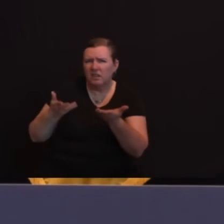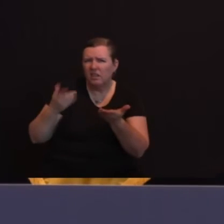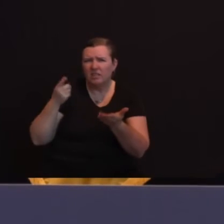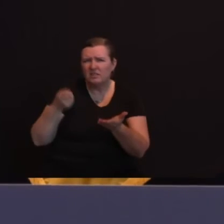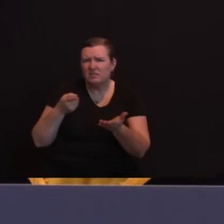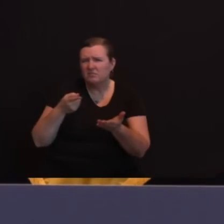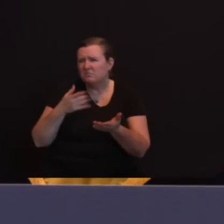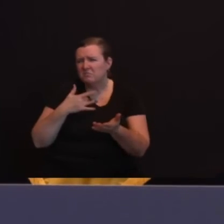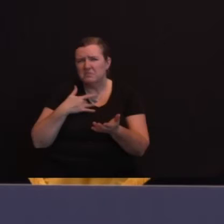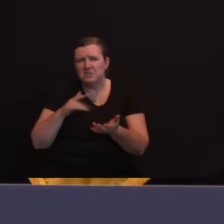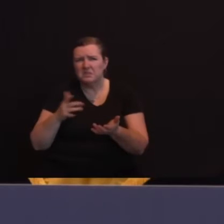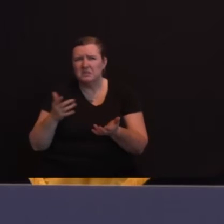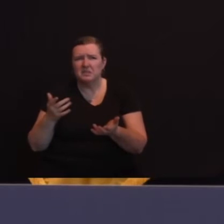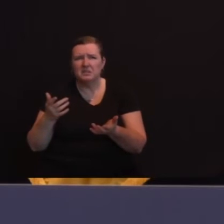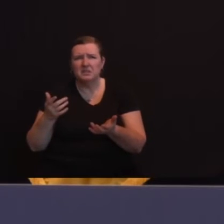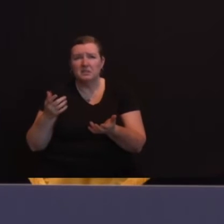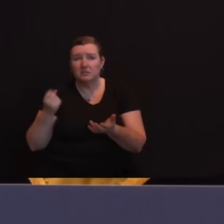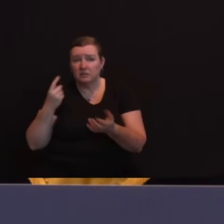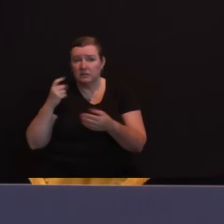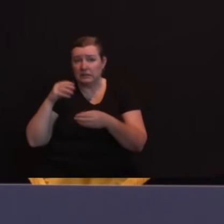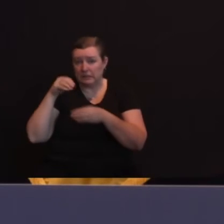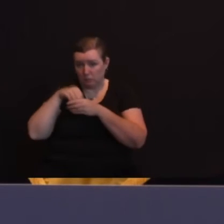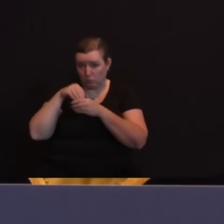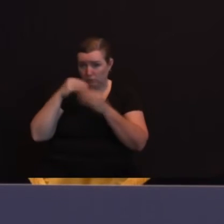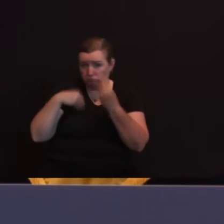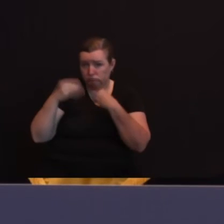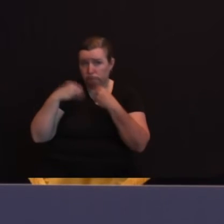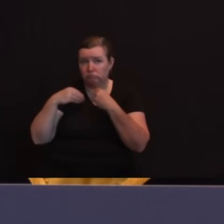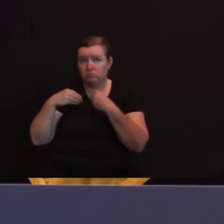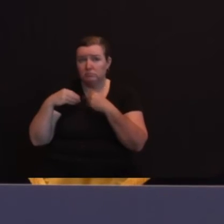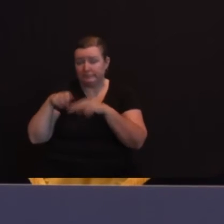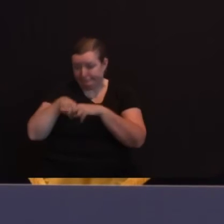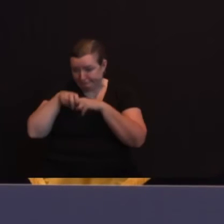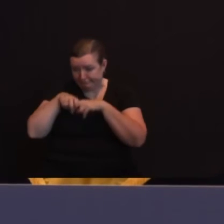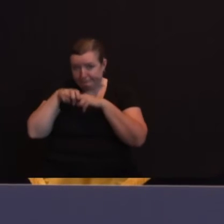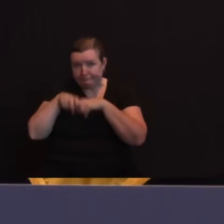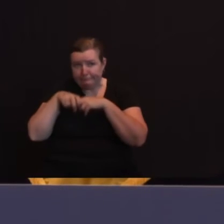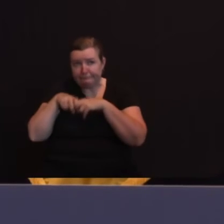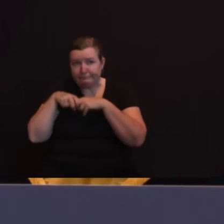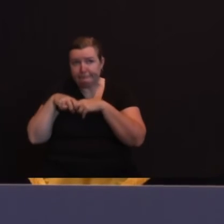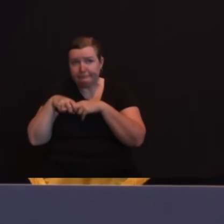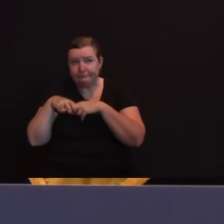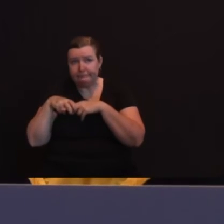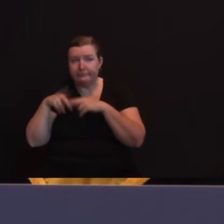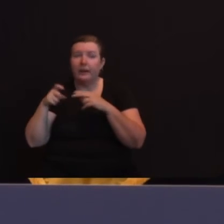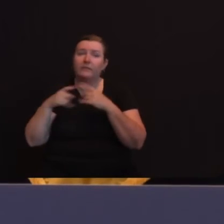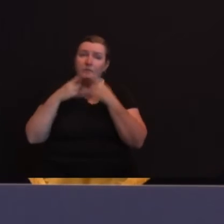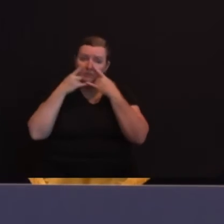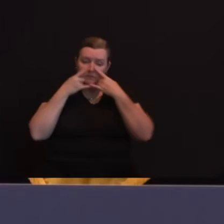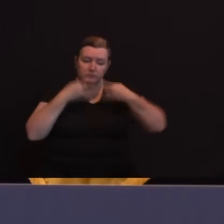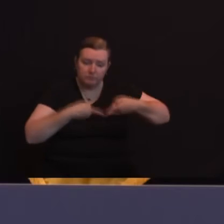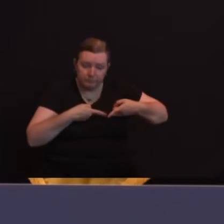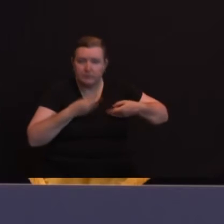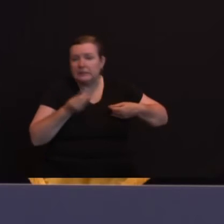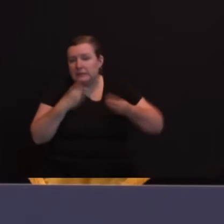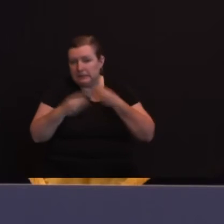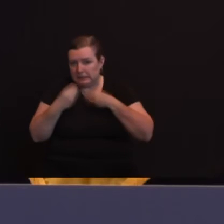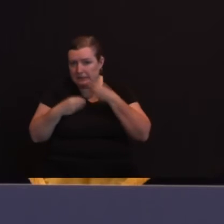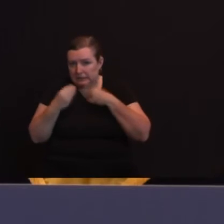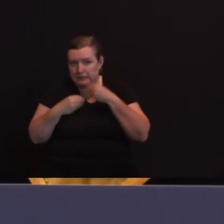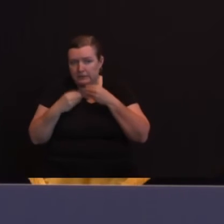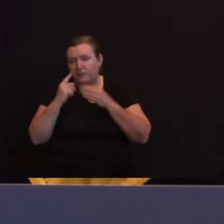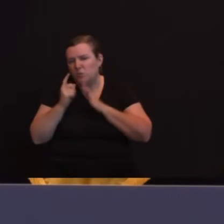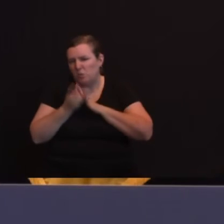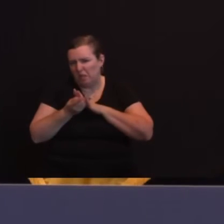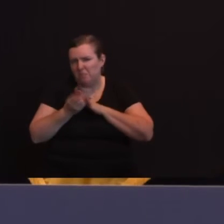you're sedentary. You got to take your mask off to eat. And you're there a while. And that's just not the case